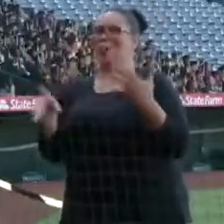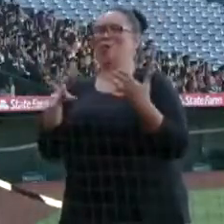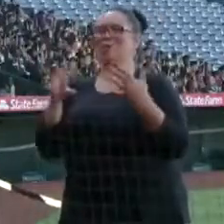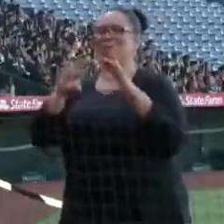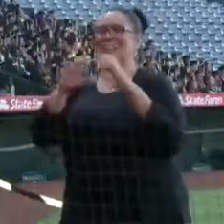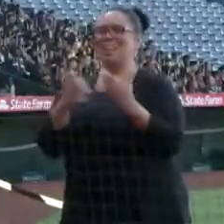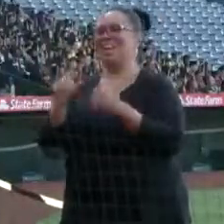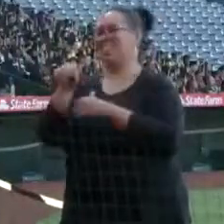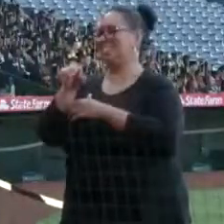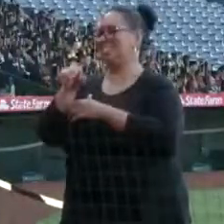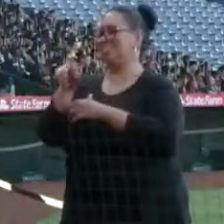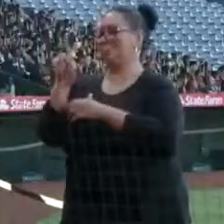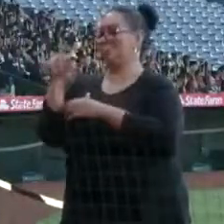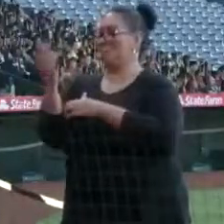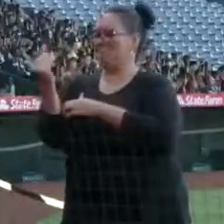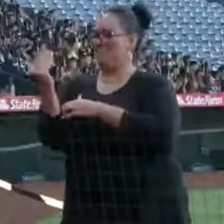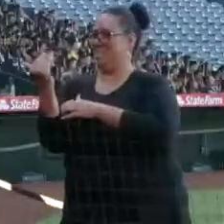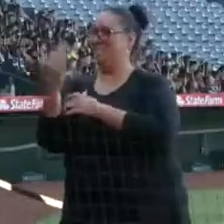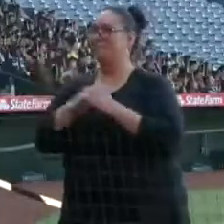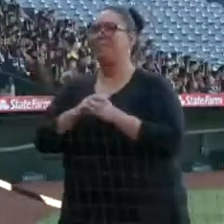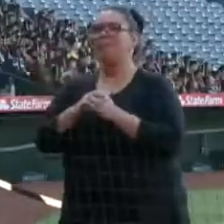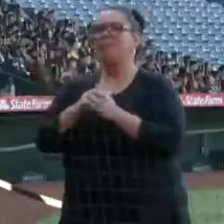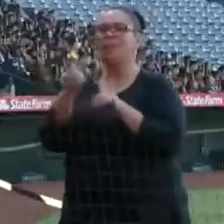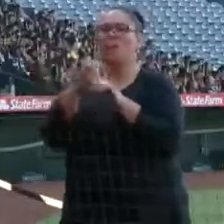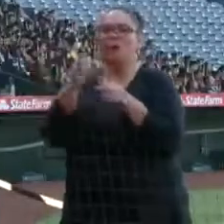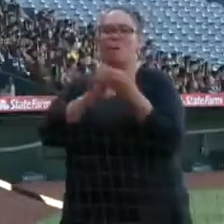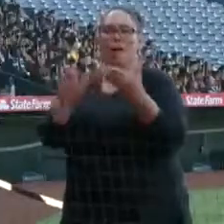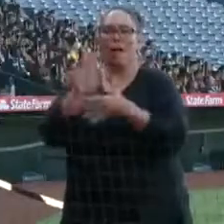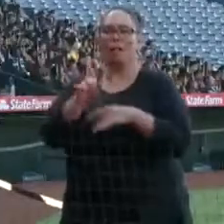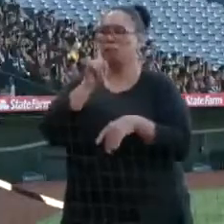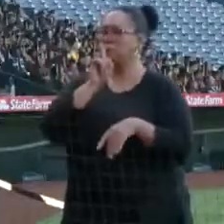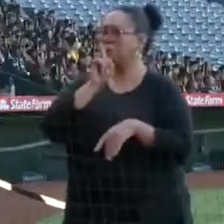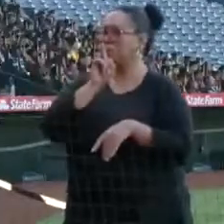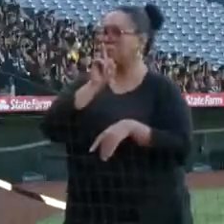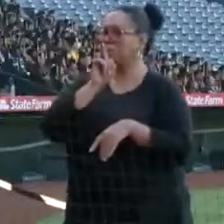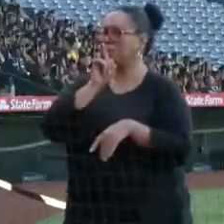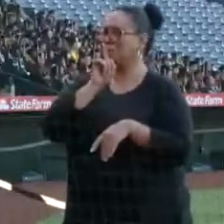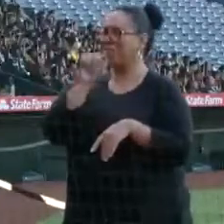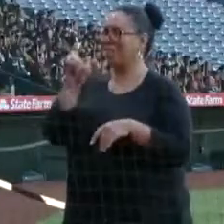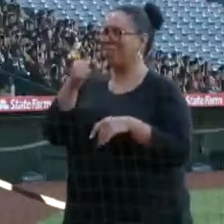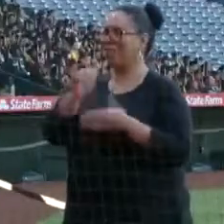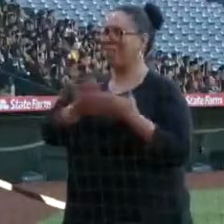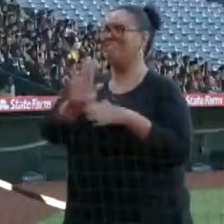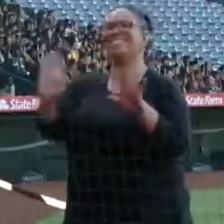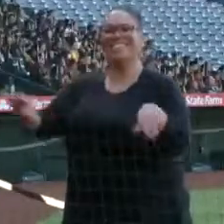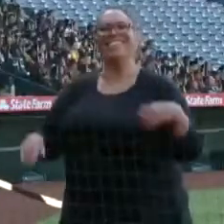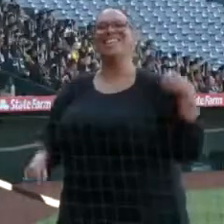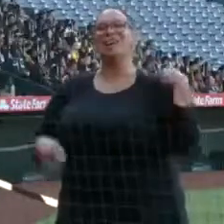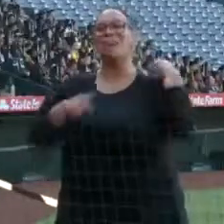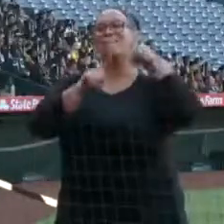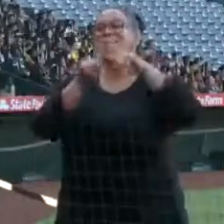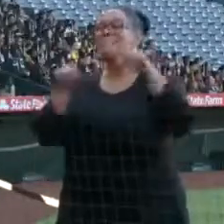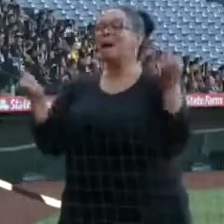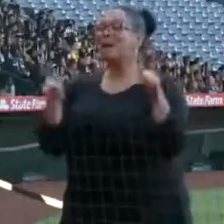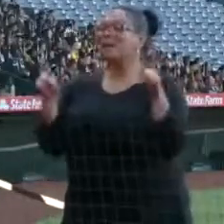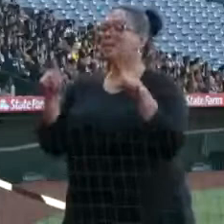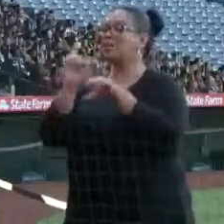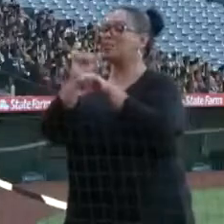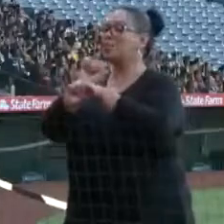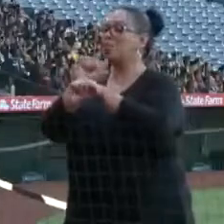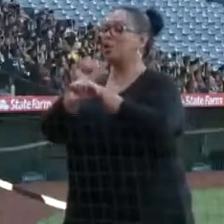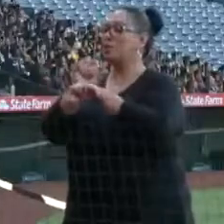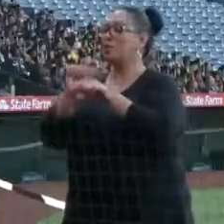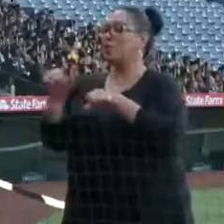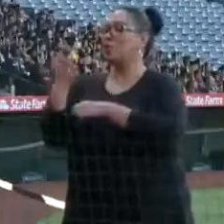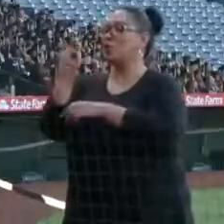of 2015 from a college that won't be named. Kurt has been with the city of Newport Beach for over